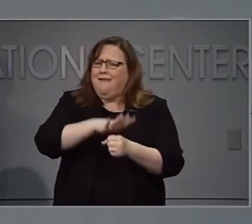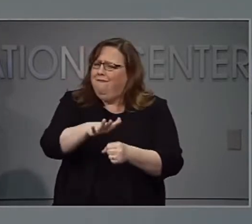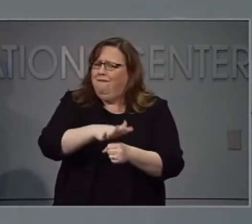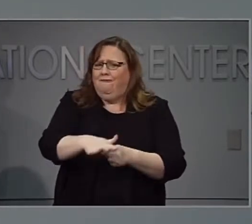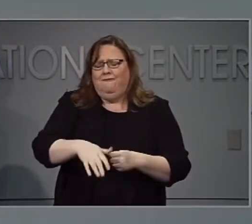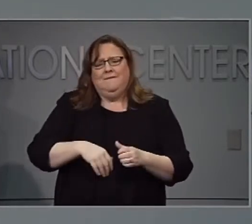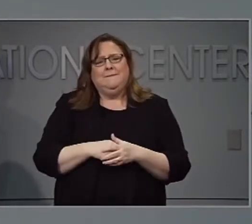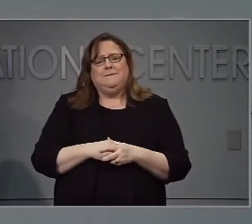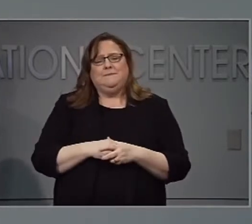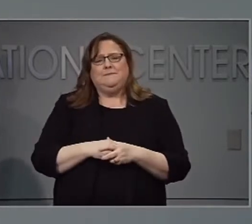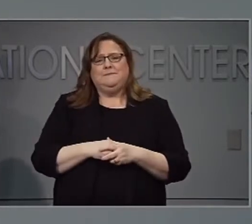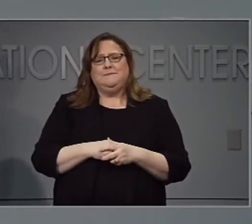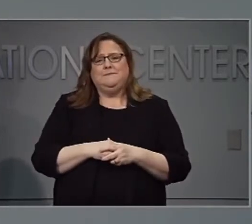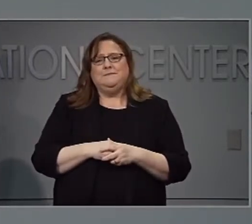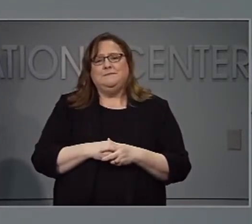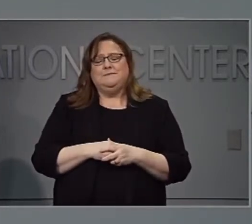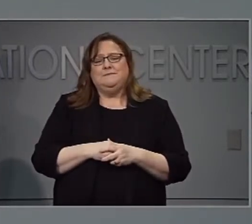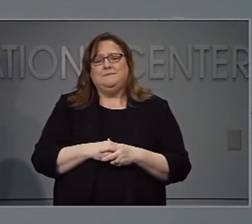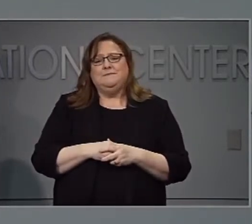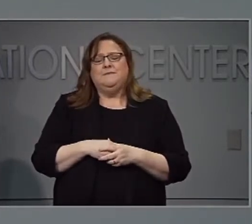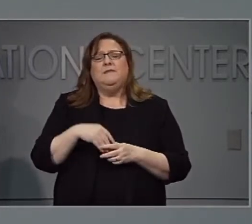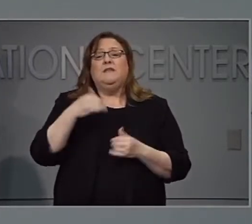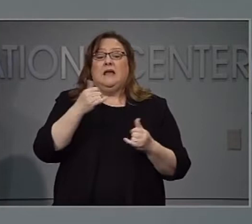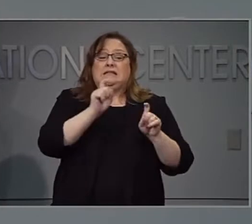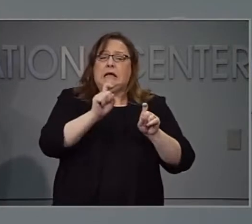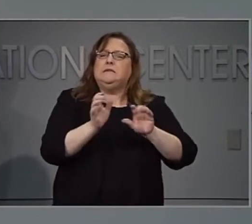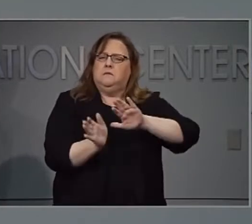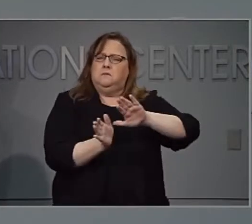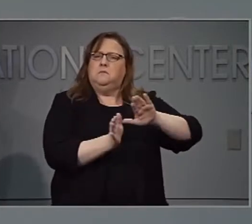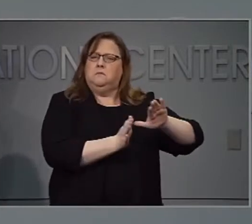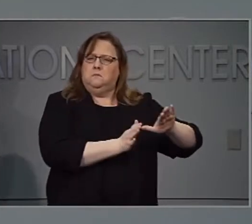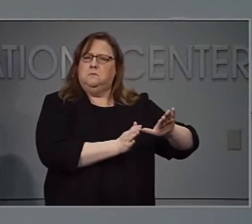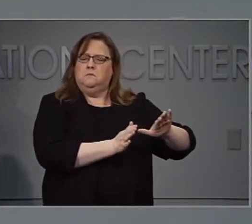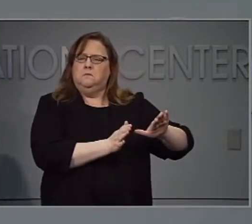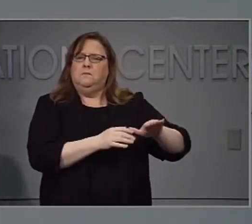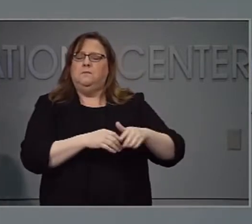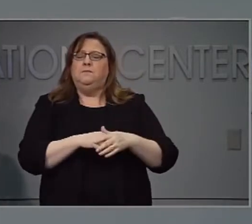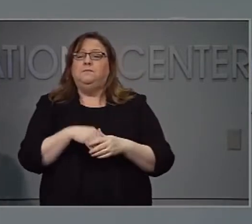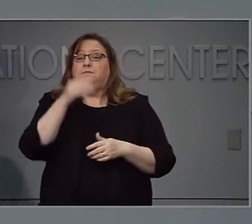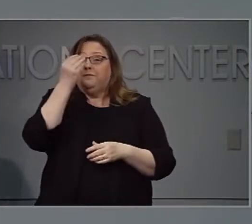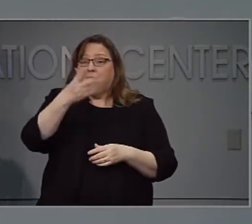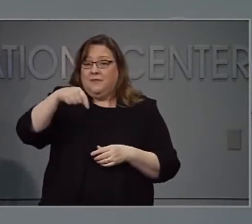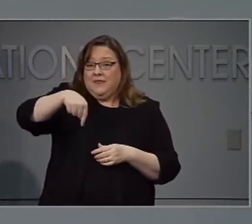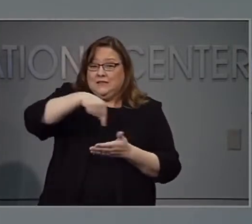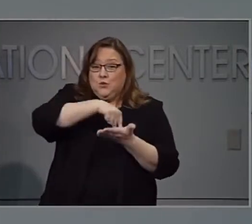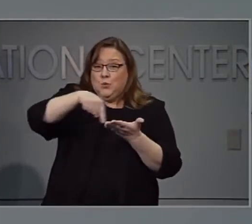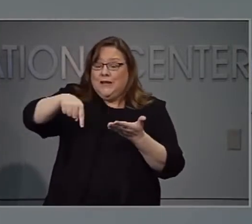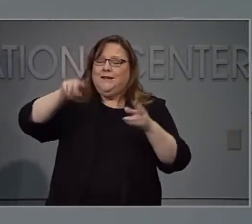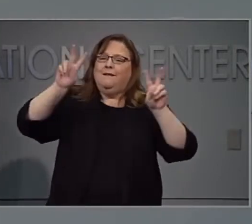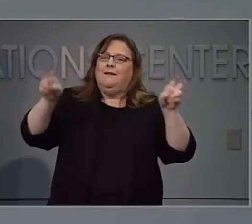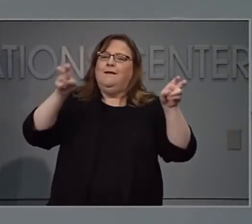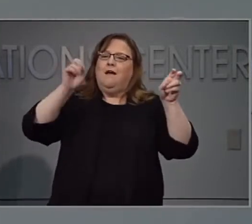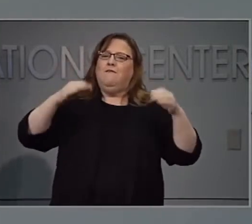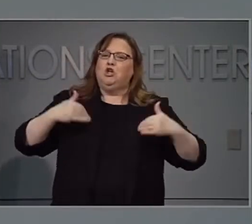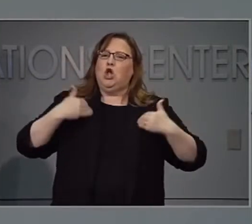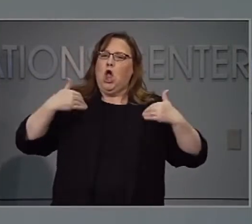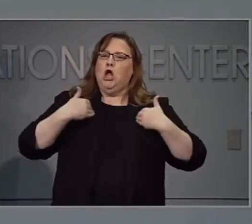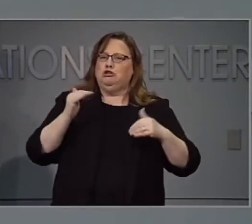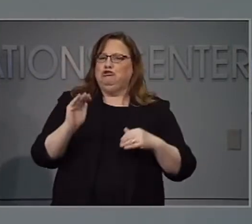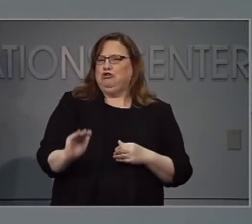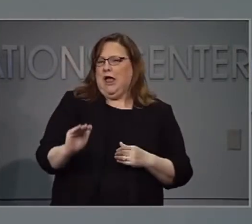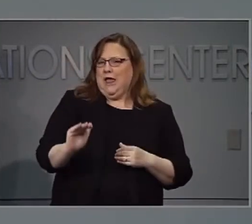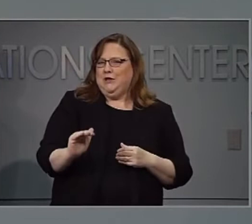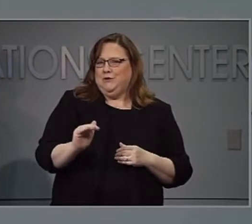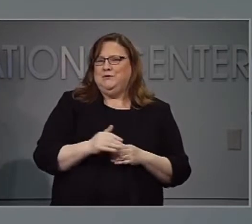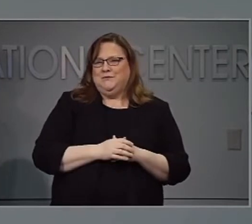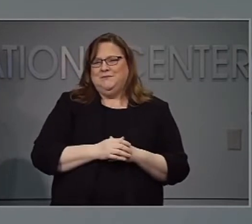change gears for just a moment away from testing. This is the week of the young child. So I need to give a huge shout out to our